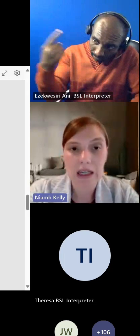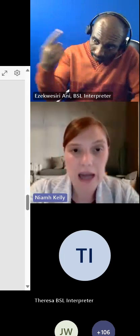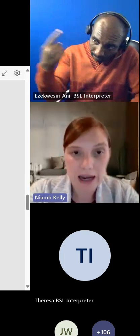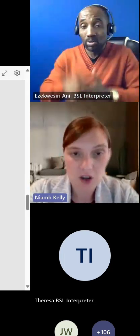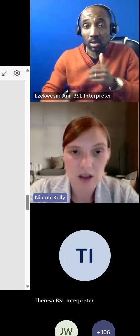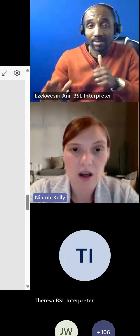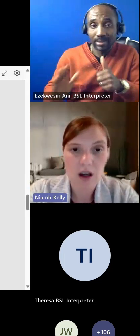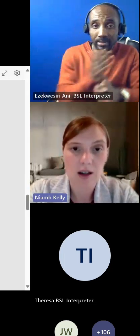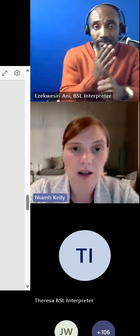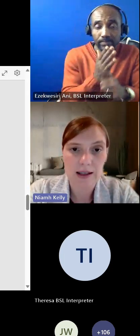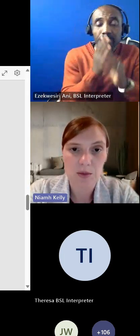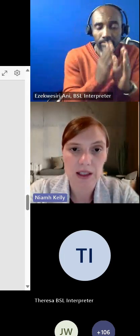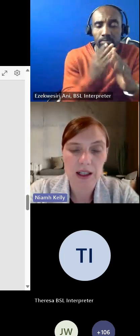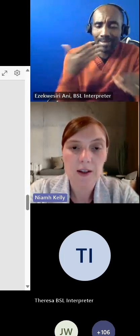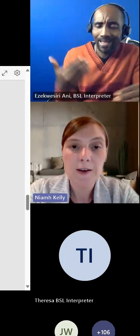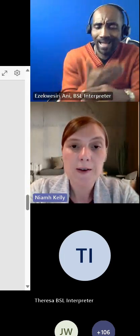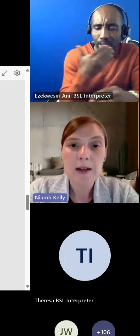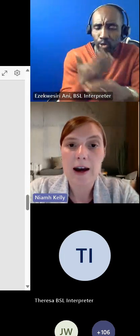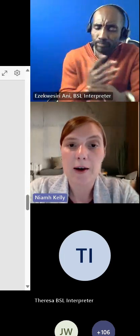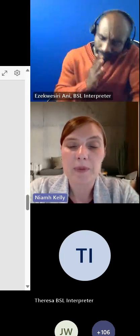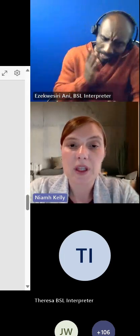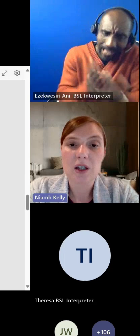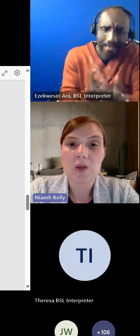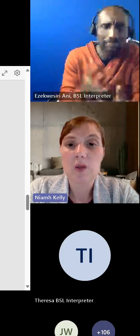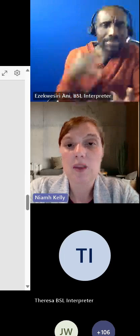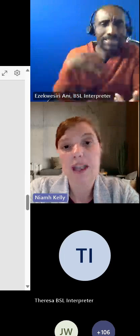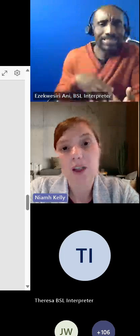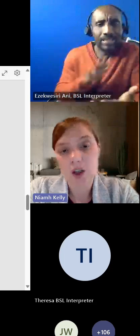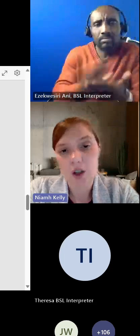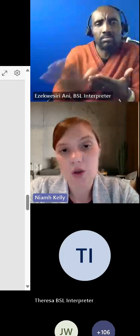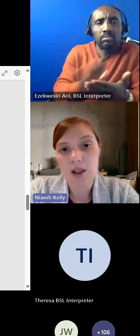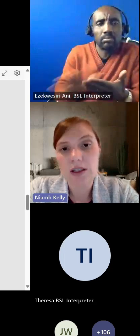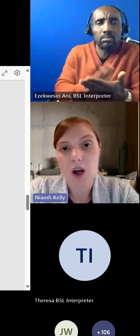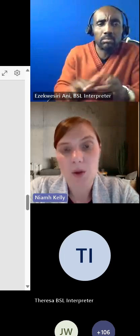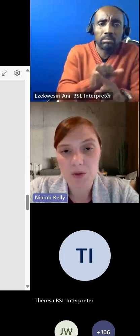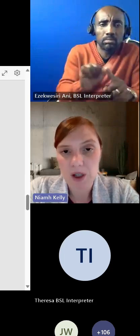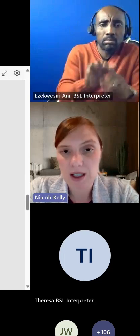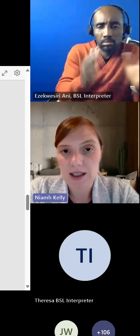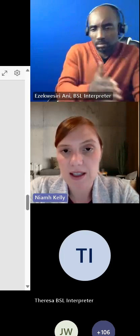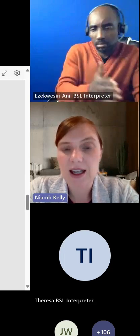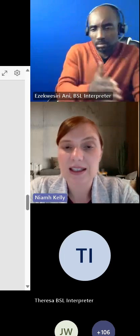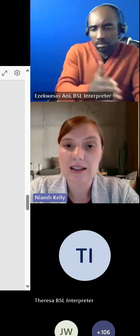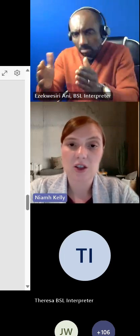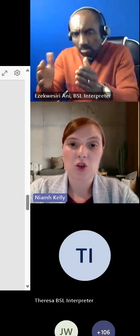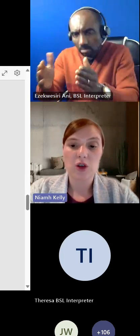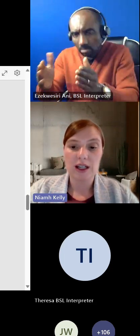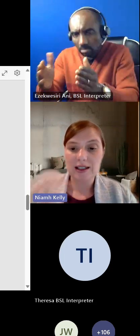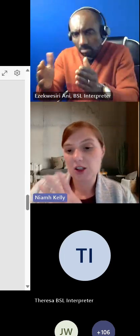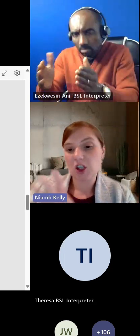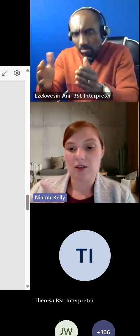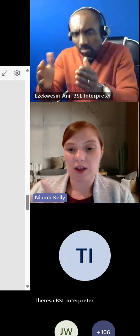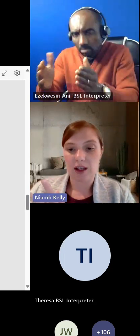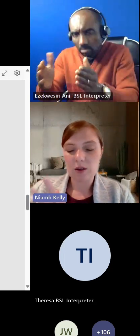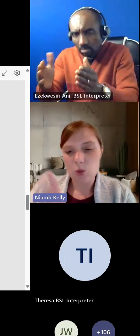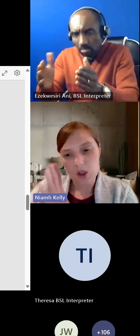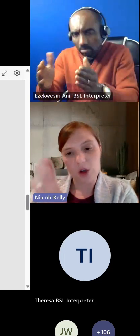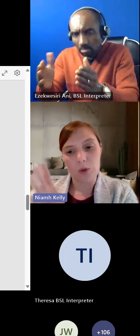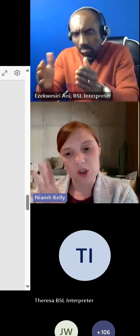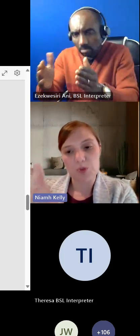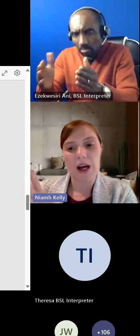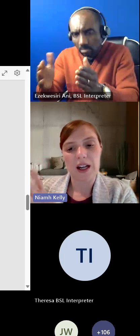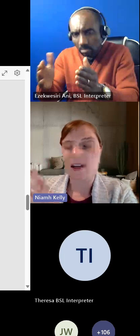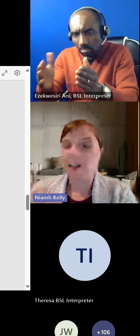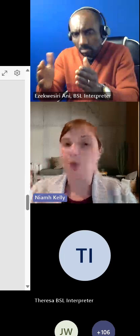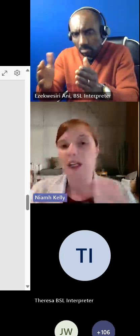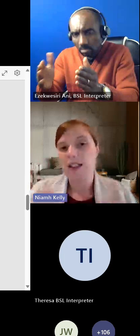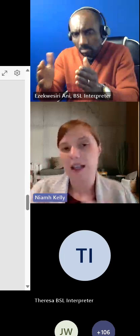we're taking action on accessibility. Stage 2 is optimizing, and stage 3 is achieving. We're